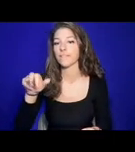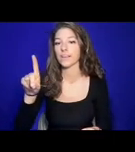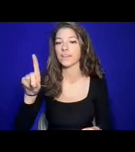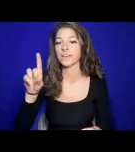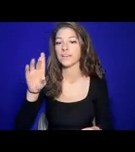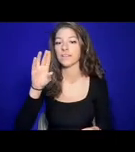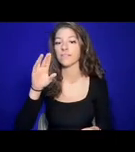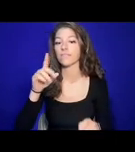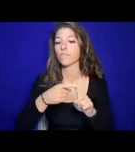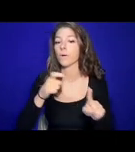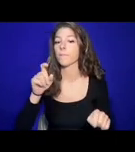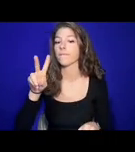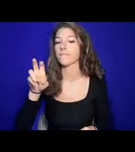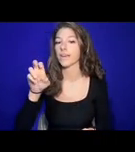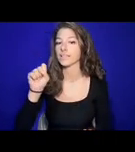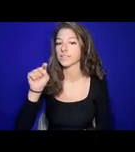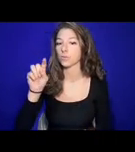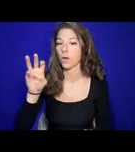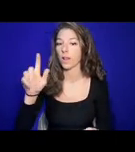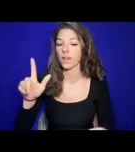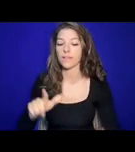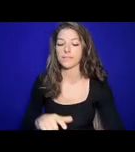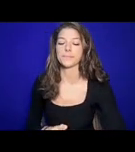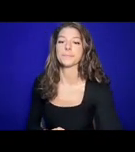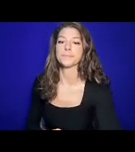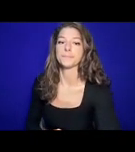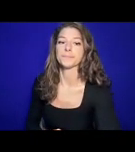from Vestwell. Thank you.